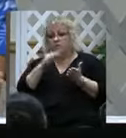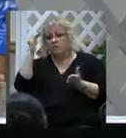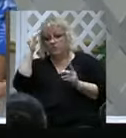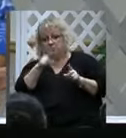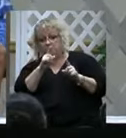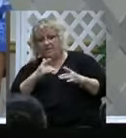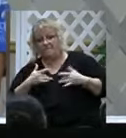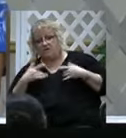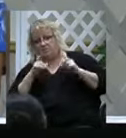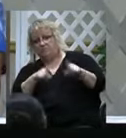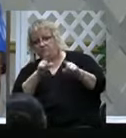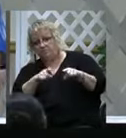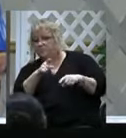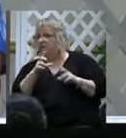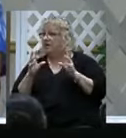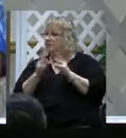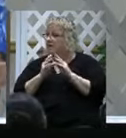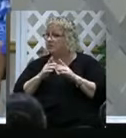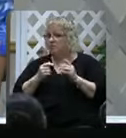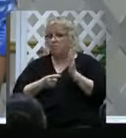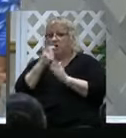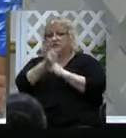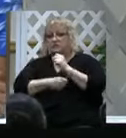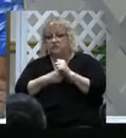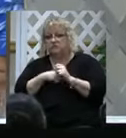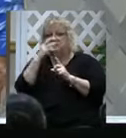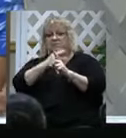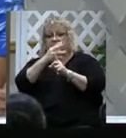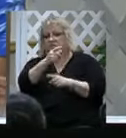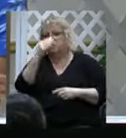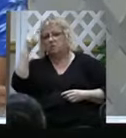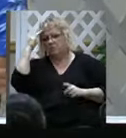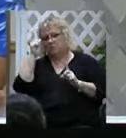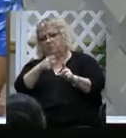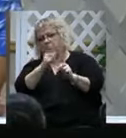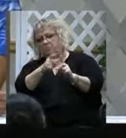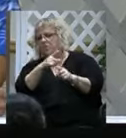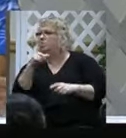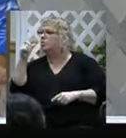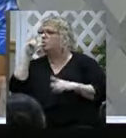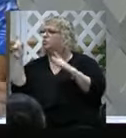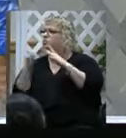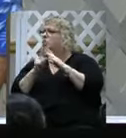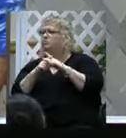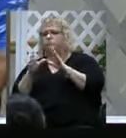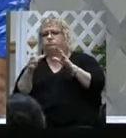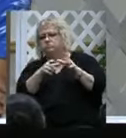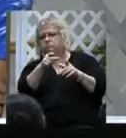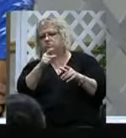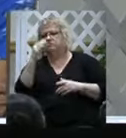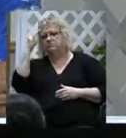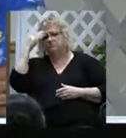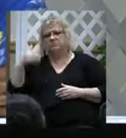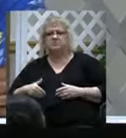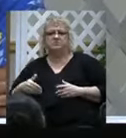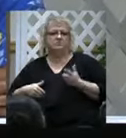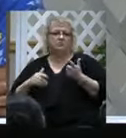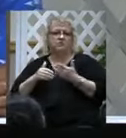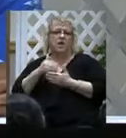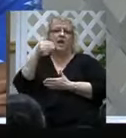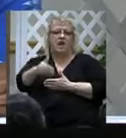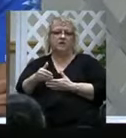to this event and you've conducted this event once a year or every 6 months and seen who has shown up and who hasn't shown up, maybe that'll give you some idea of what to